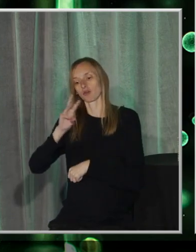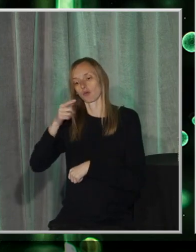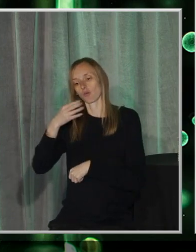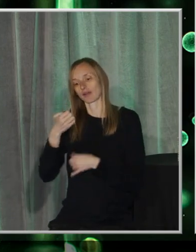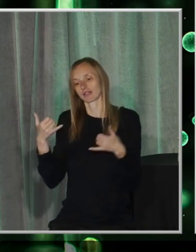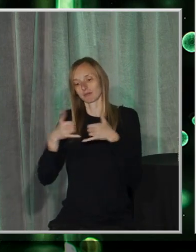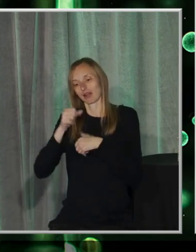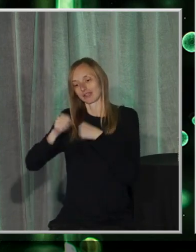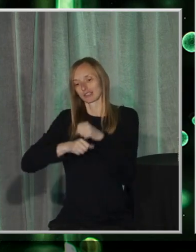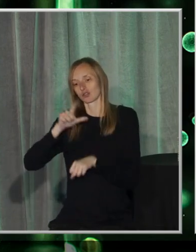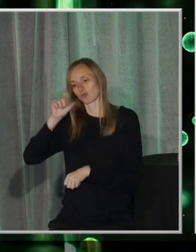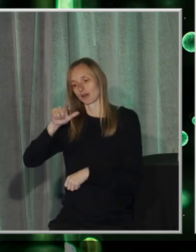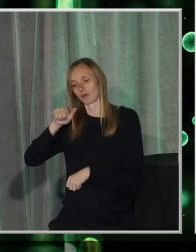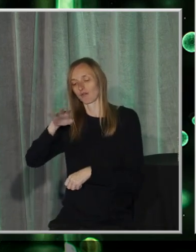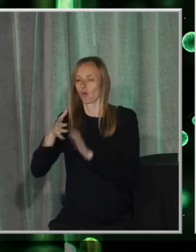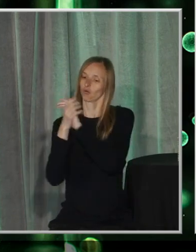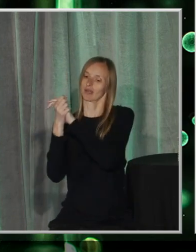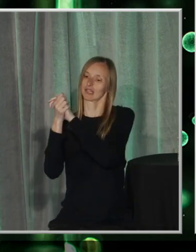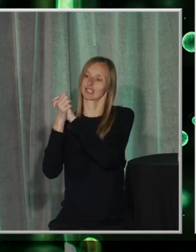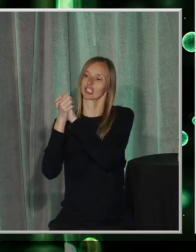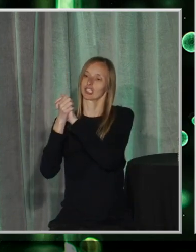Prize 2024.